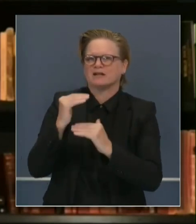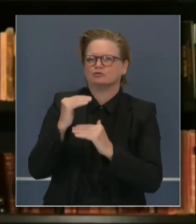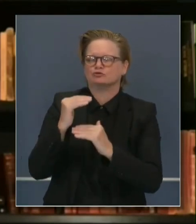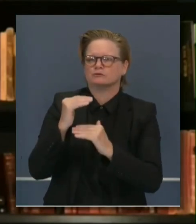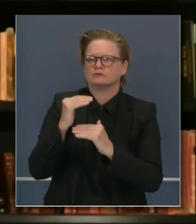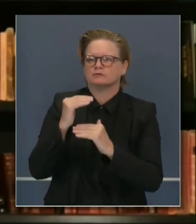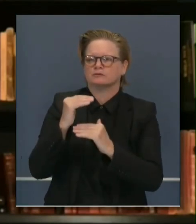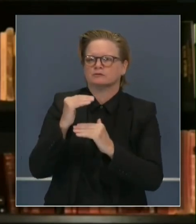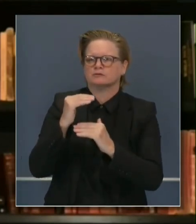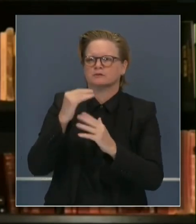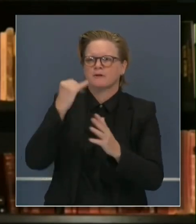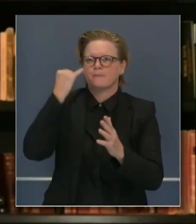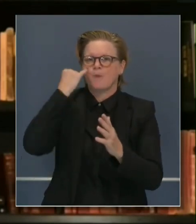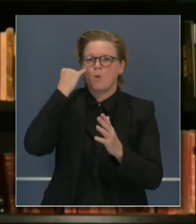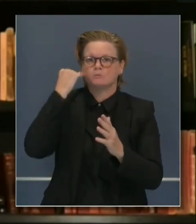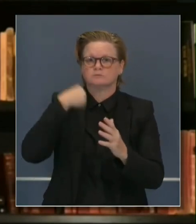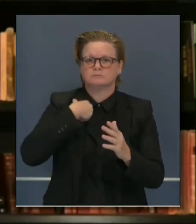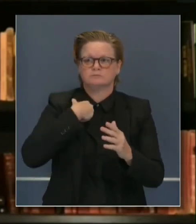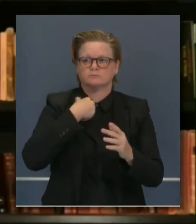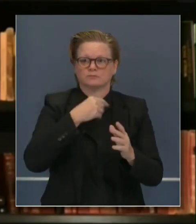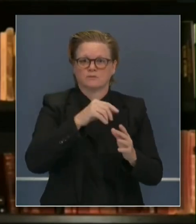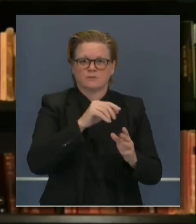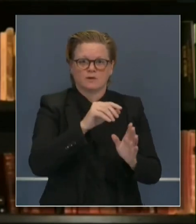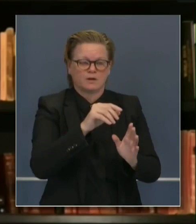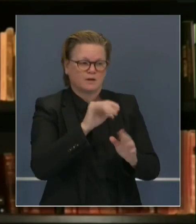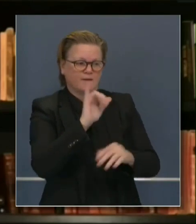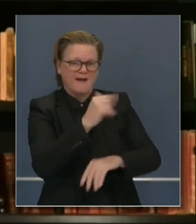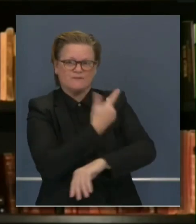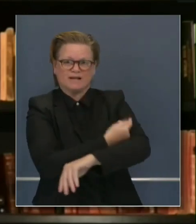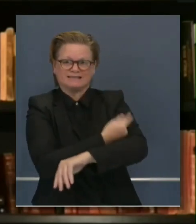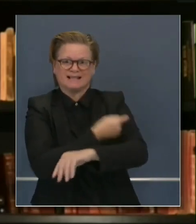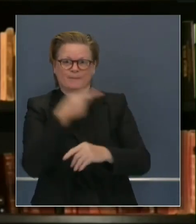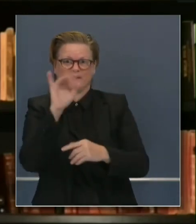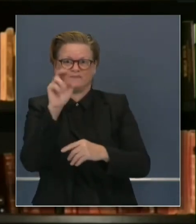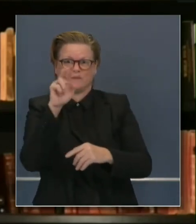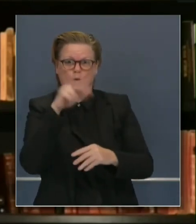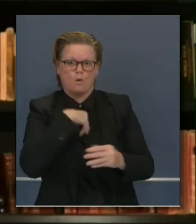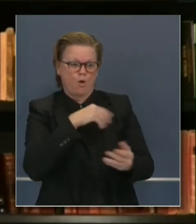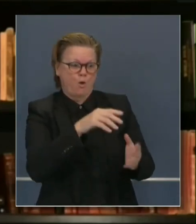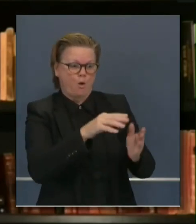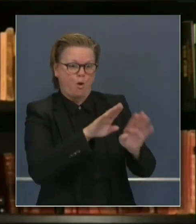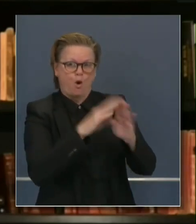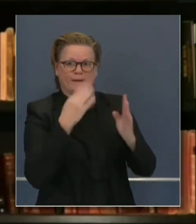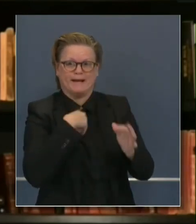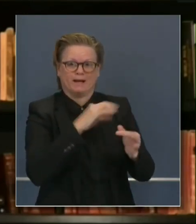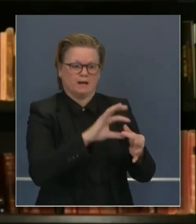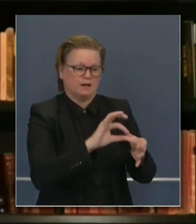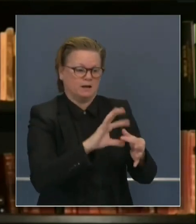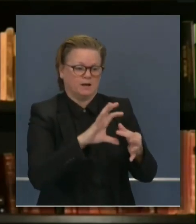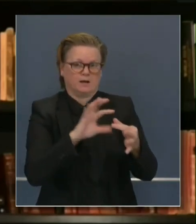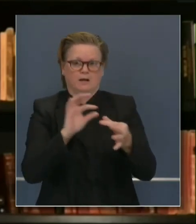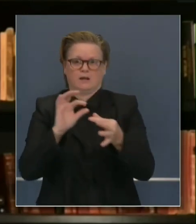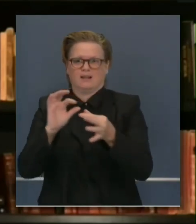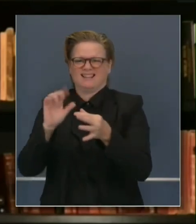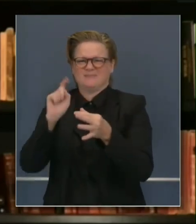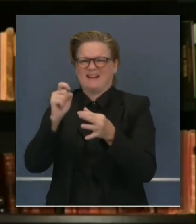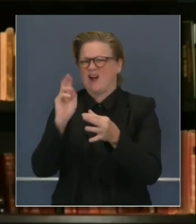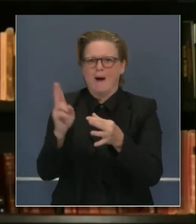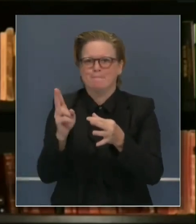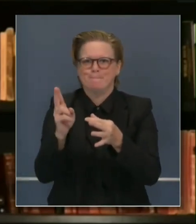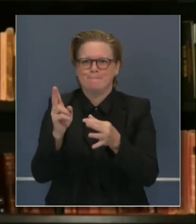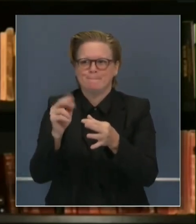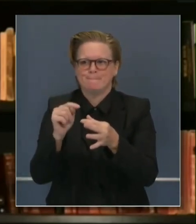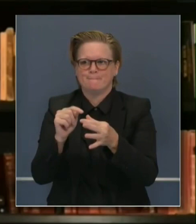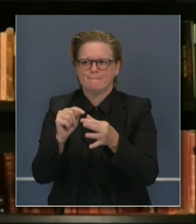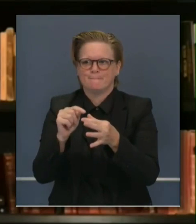open, how quickly you have to administer and distribute the vaccine, and how quickly you can lose available doses of vaccine.